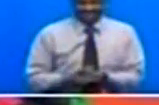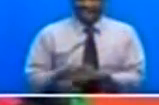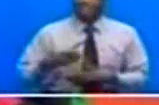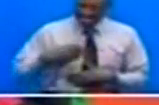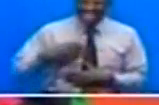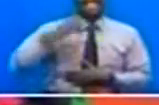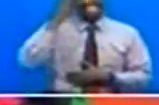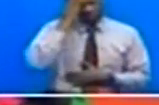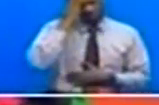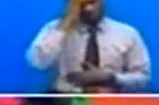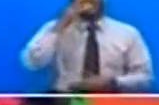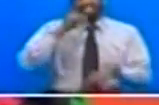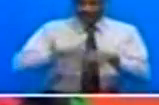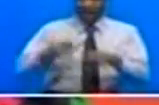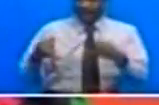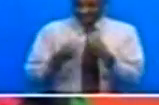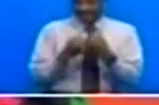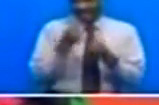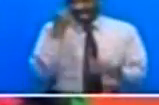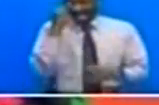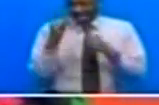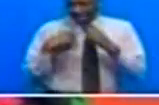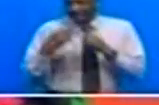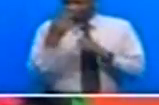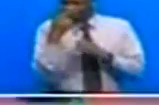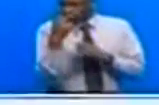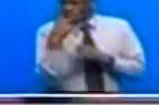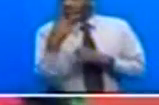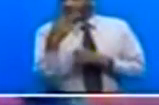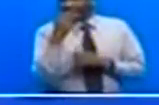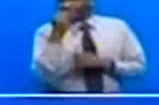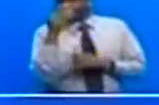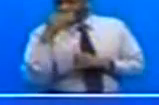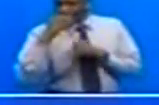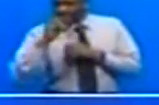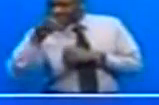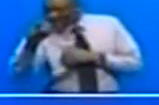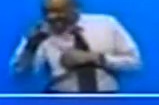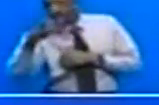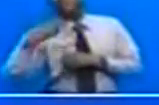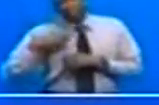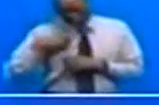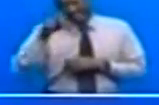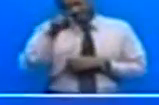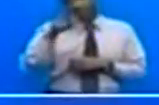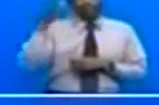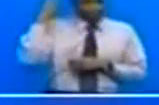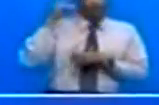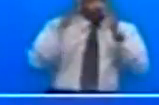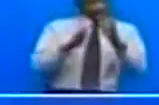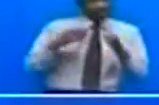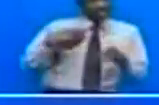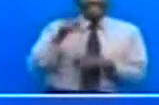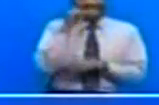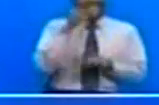I knew that when it comes to the last 250 meters, remember that's how McLaughlin won Olympics in London. He ran the